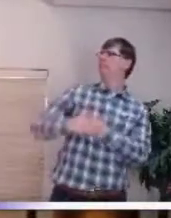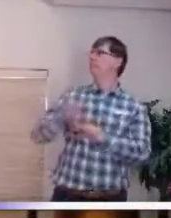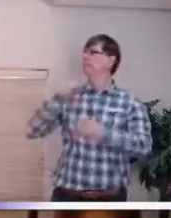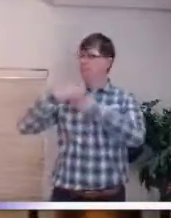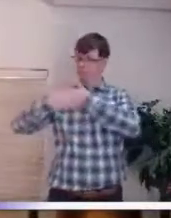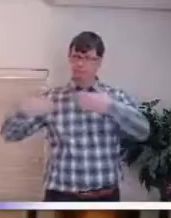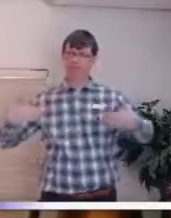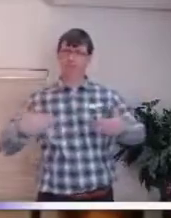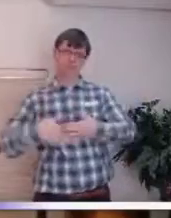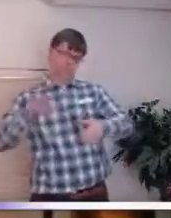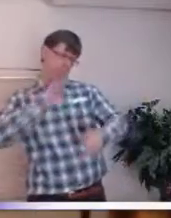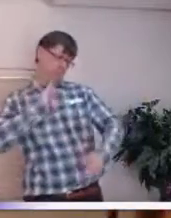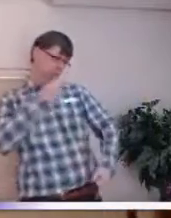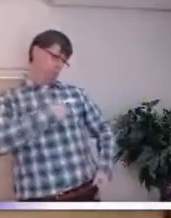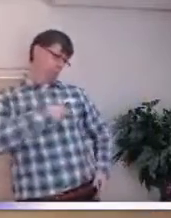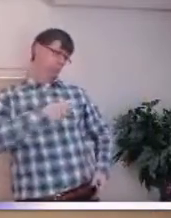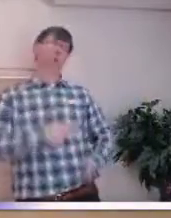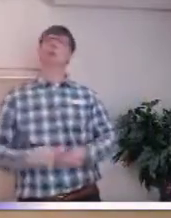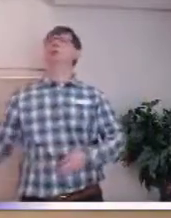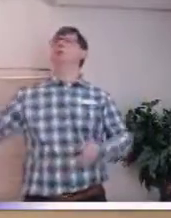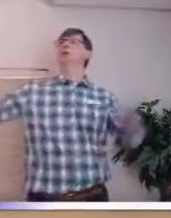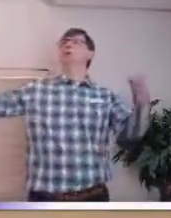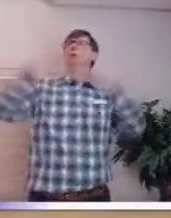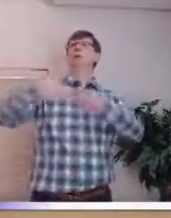by getting honest with ourselves.